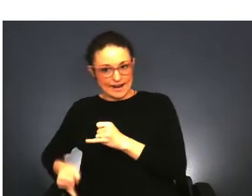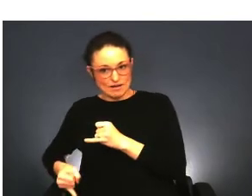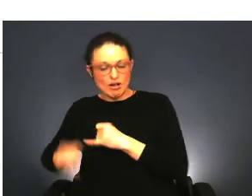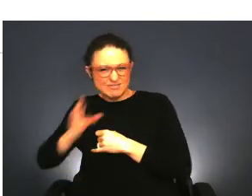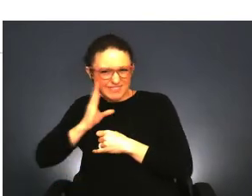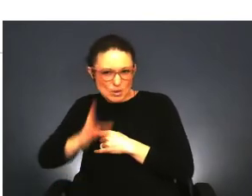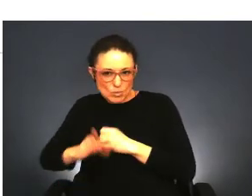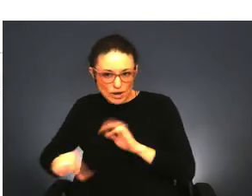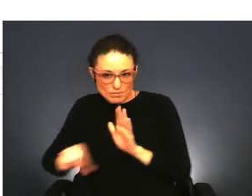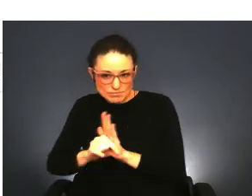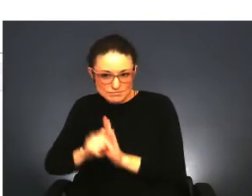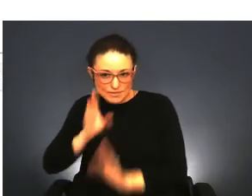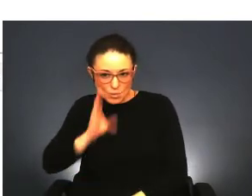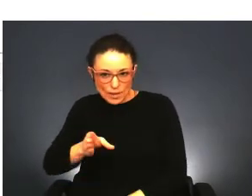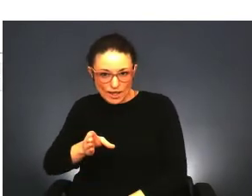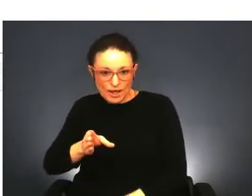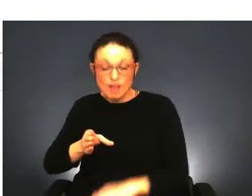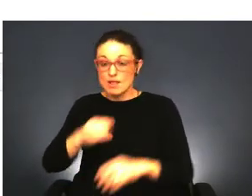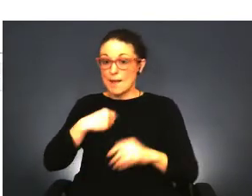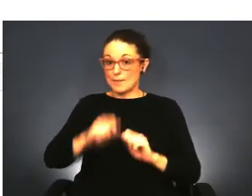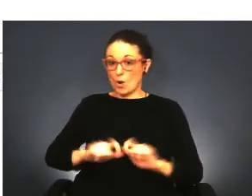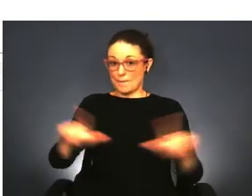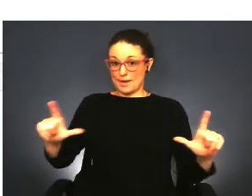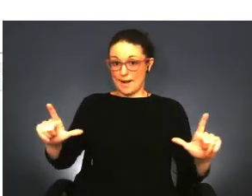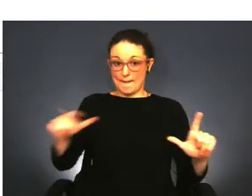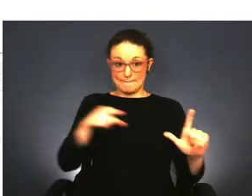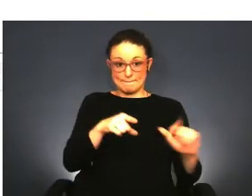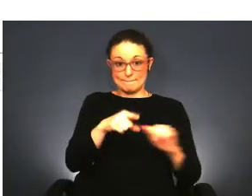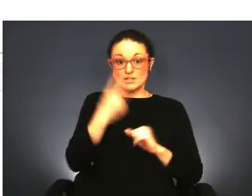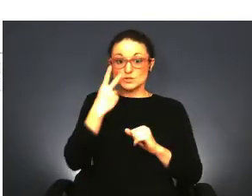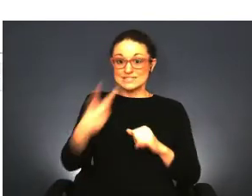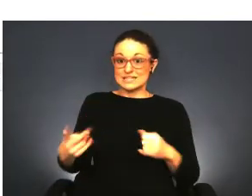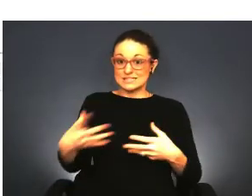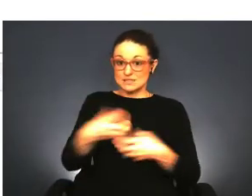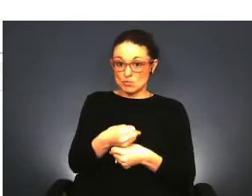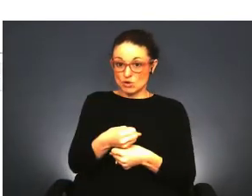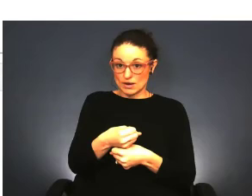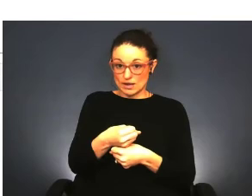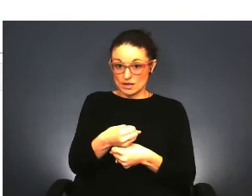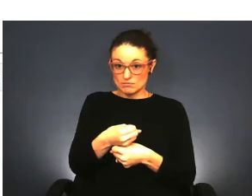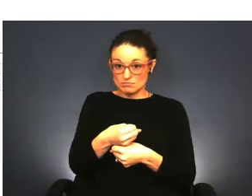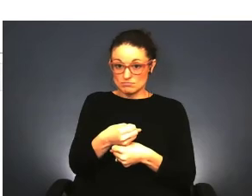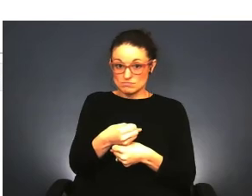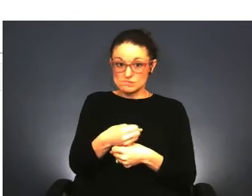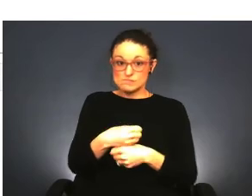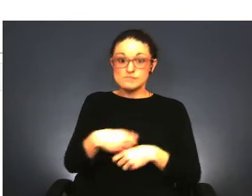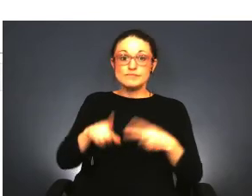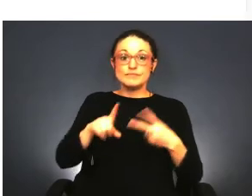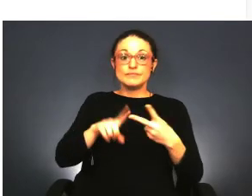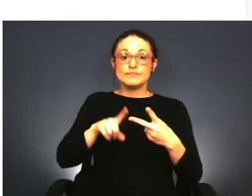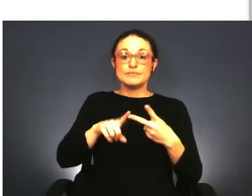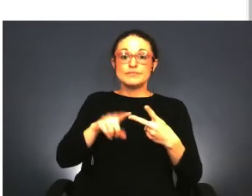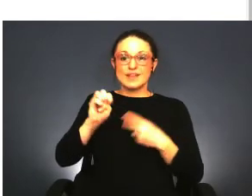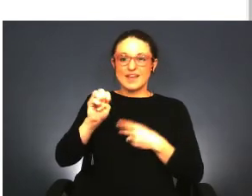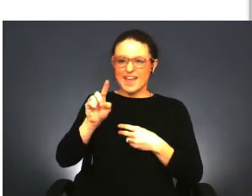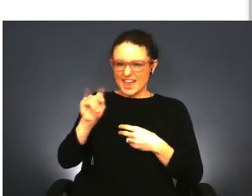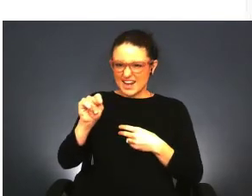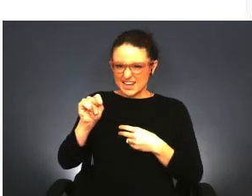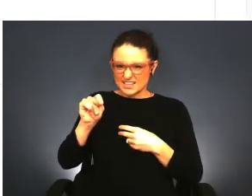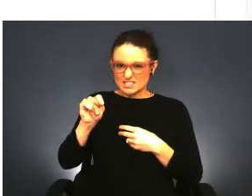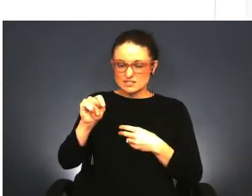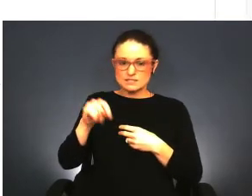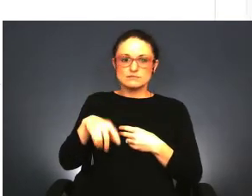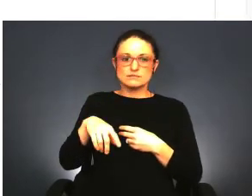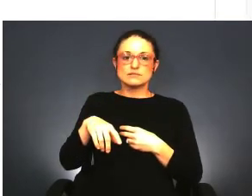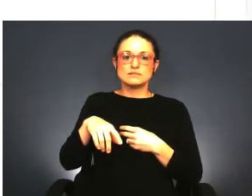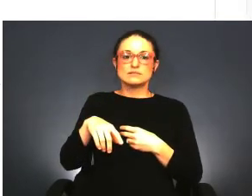up and you'll see this is the summary. I'll go to edit. And